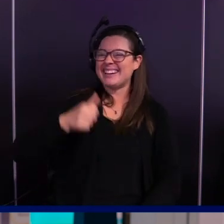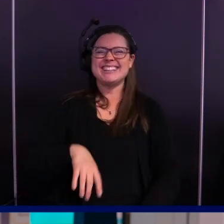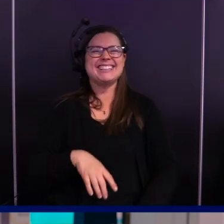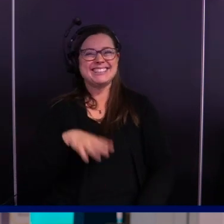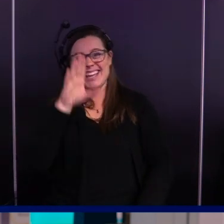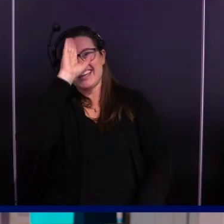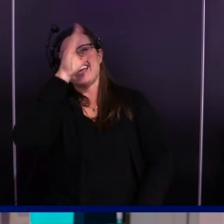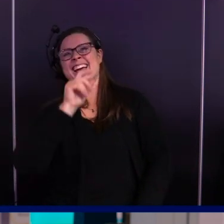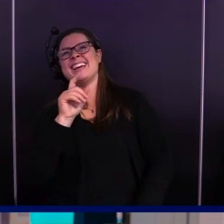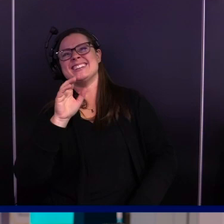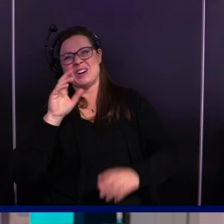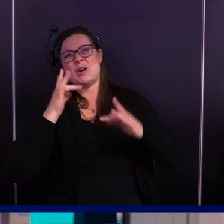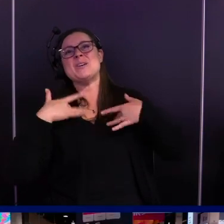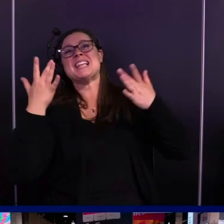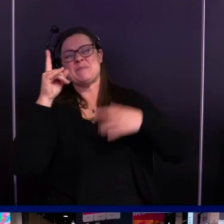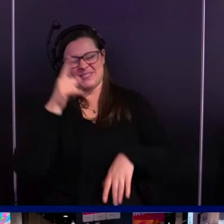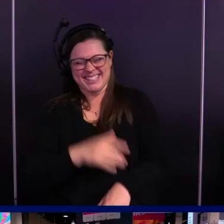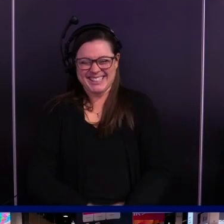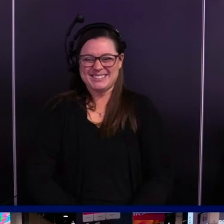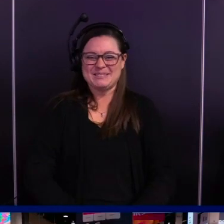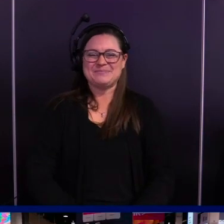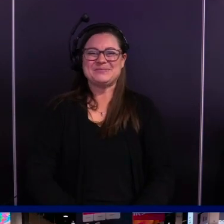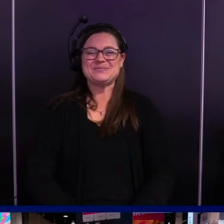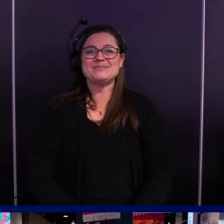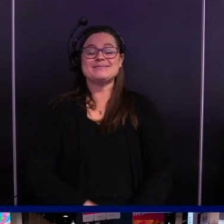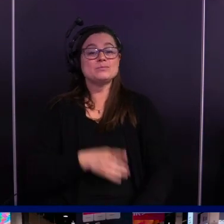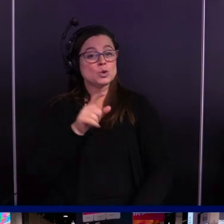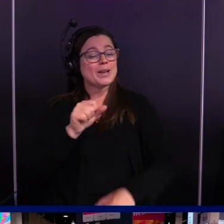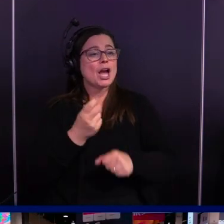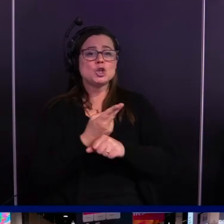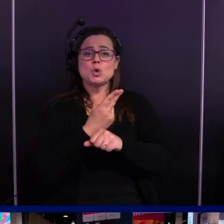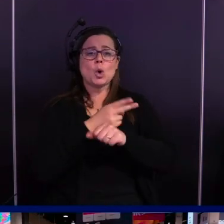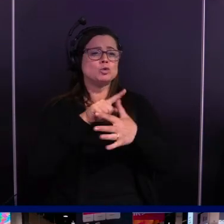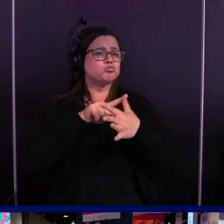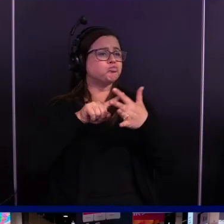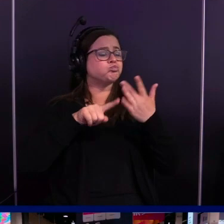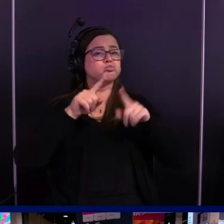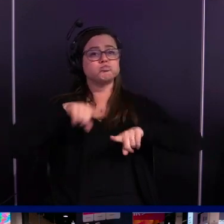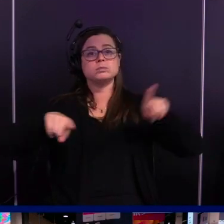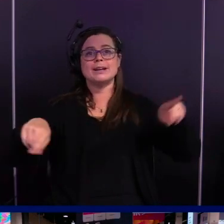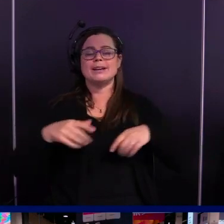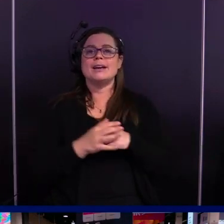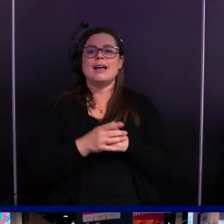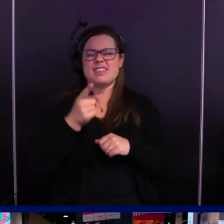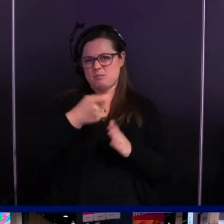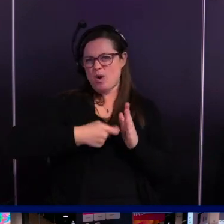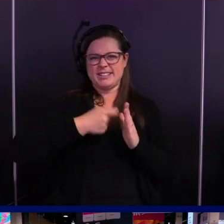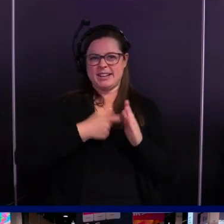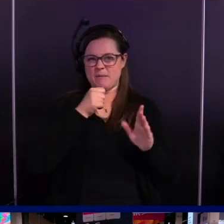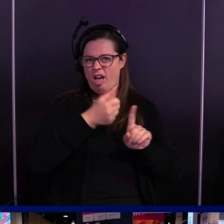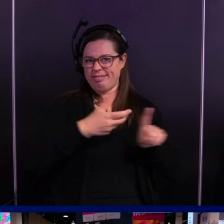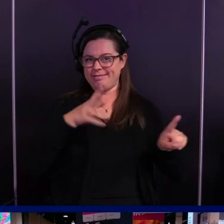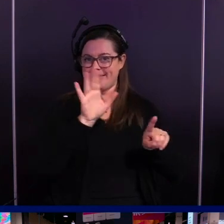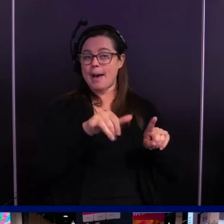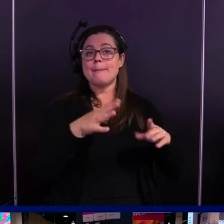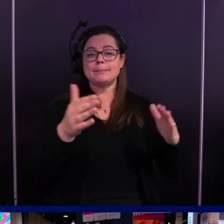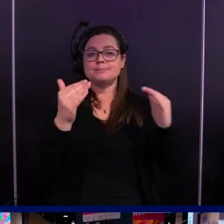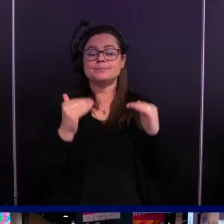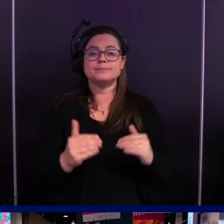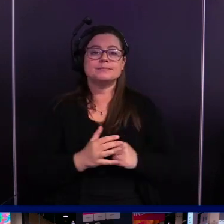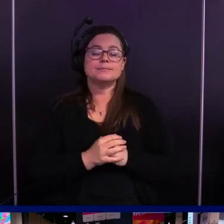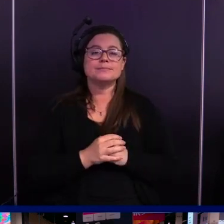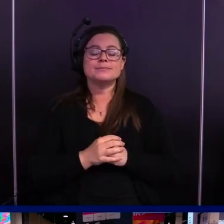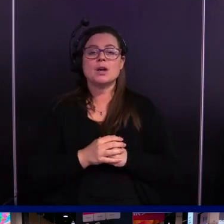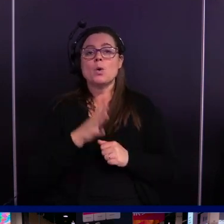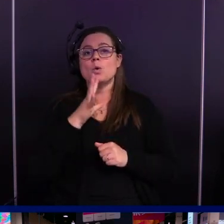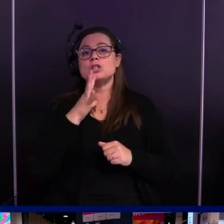guys. So you can use it. So this is some of the pricing. I'm not going there. I just want to talk about the